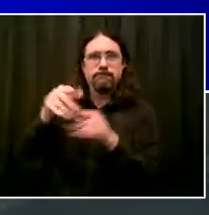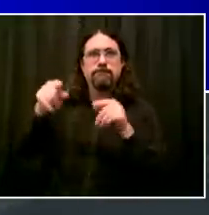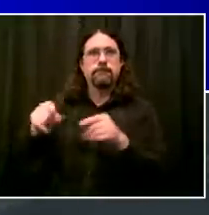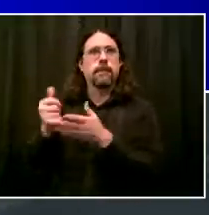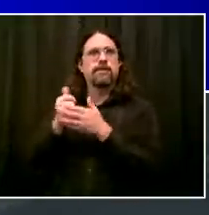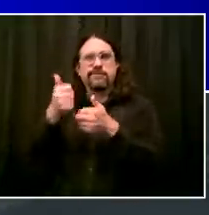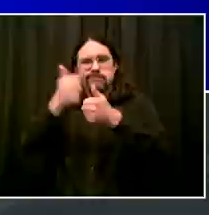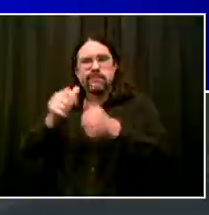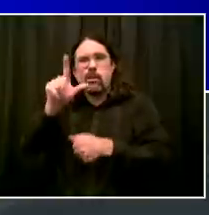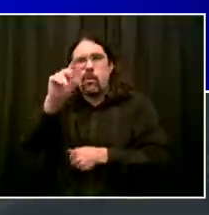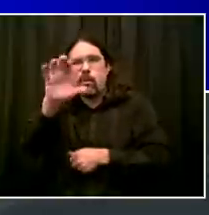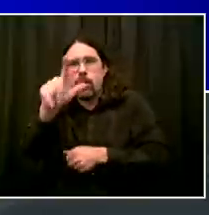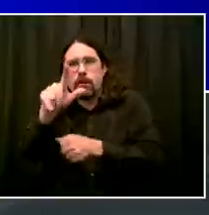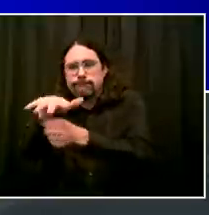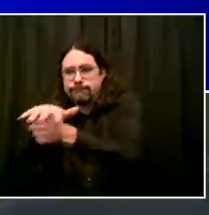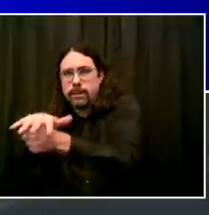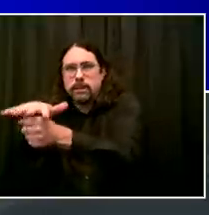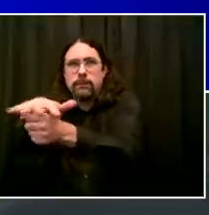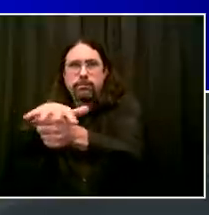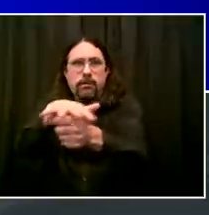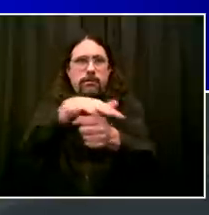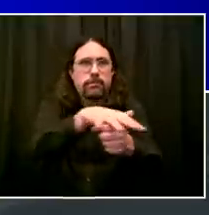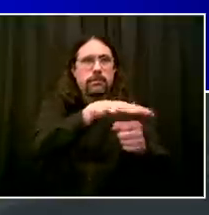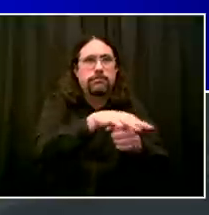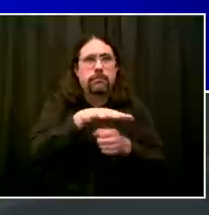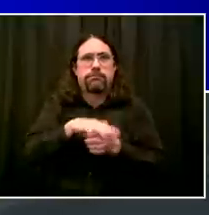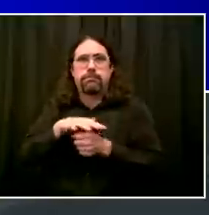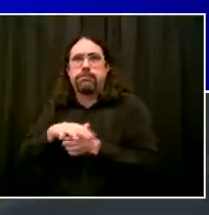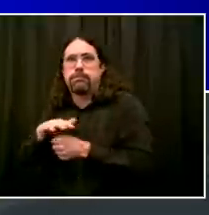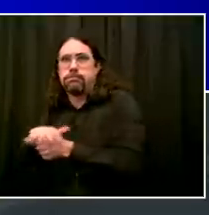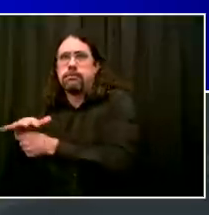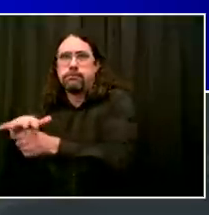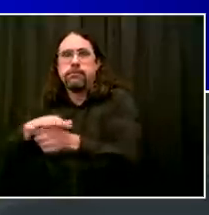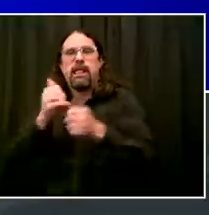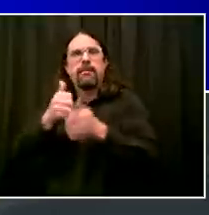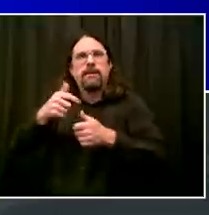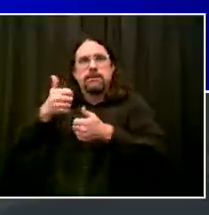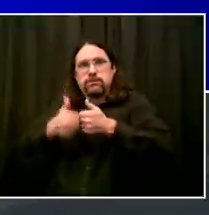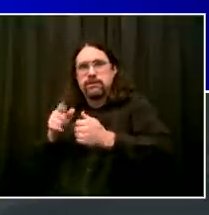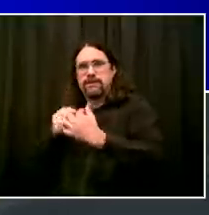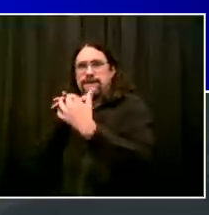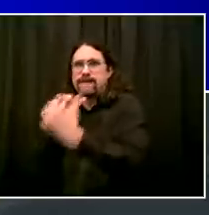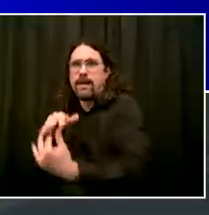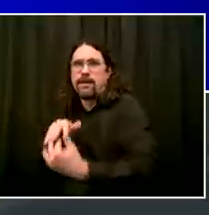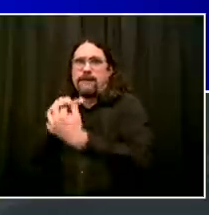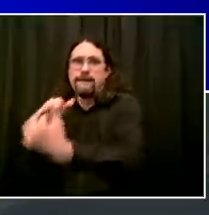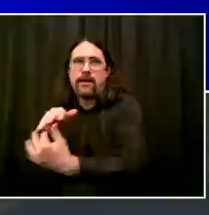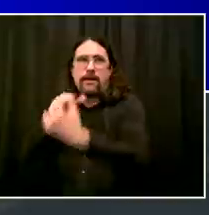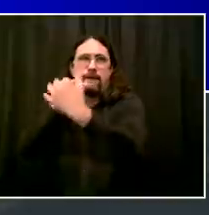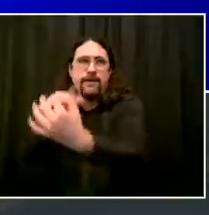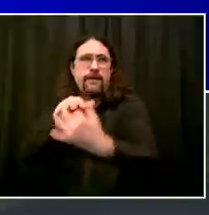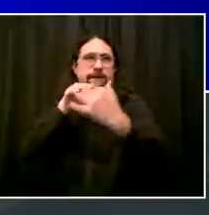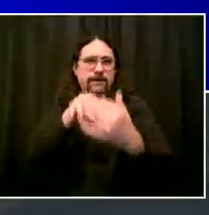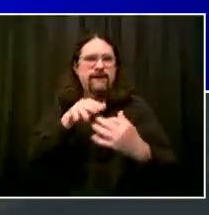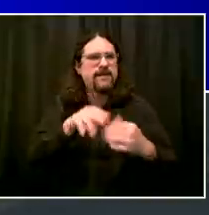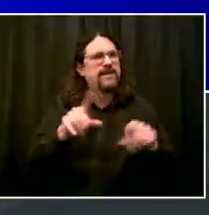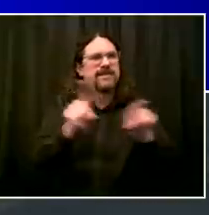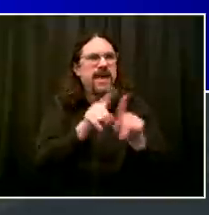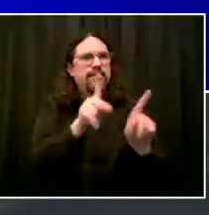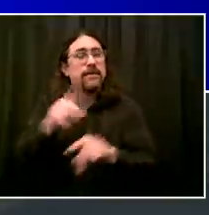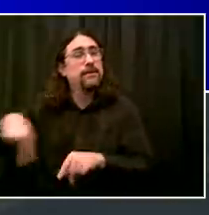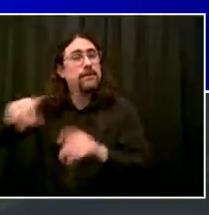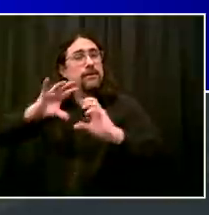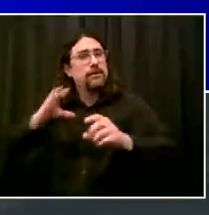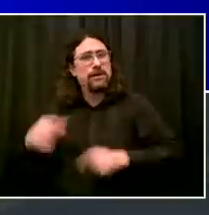just like they fight gun violence every day. So we will work with 18 Cure Violence organizations